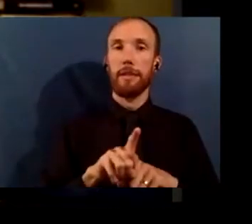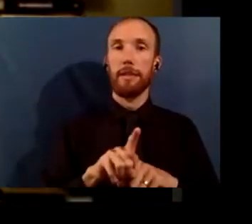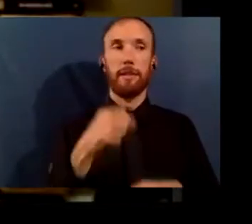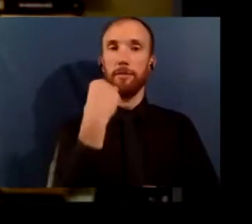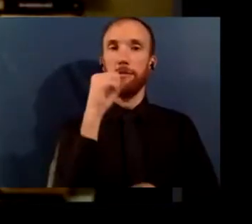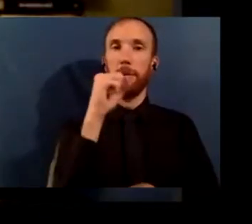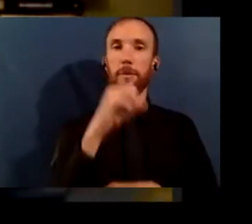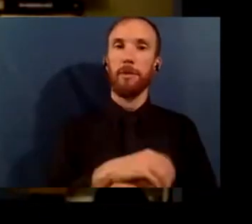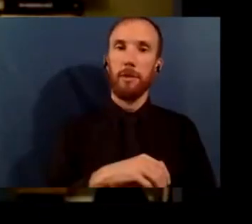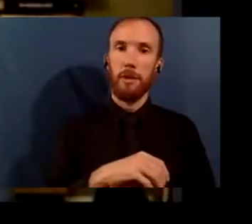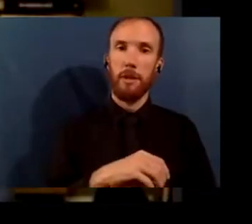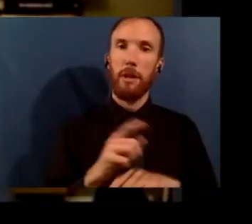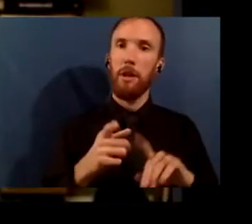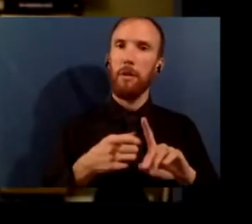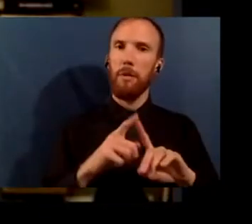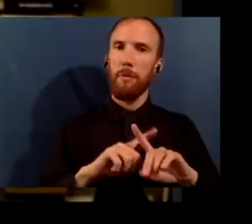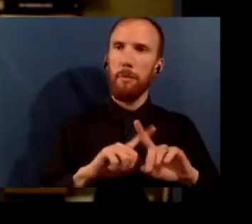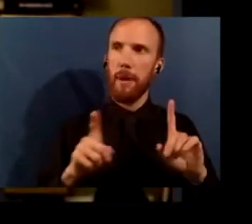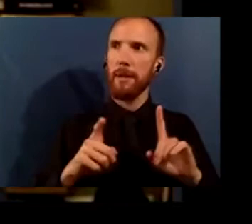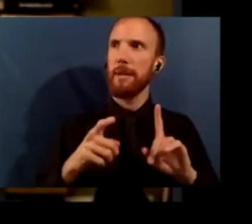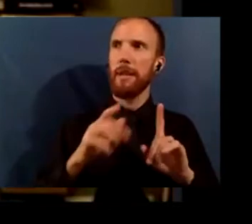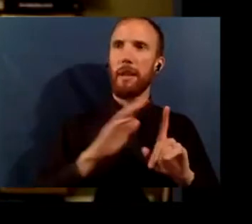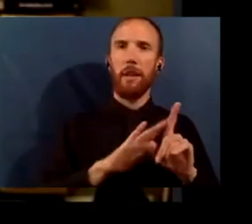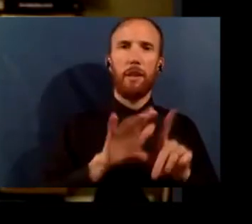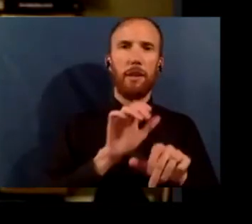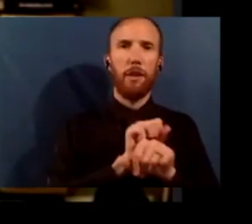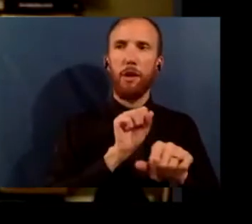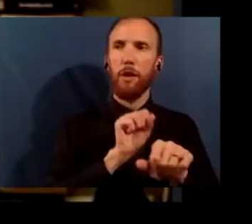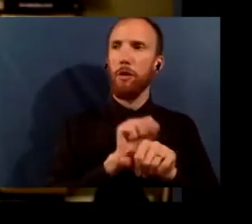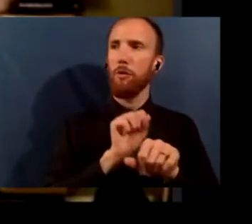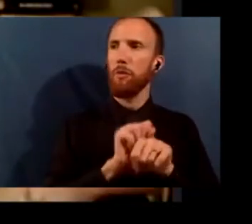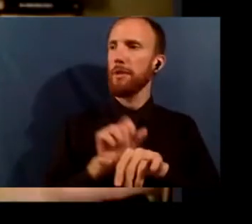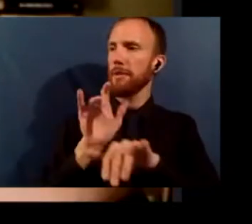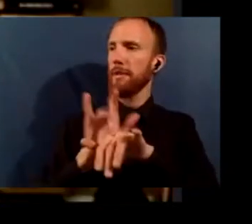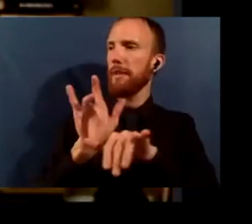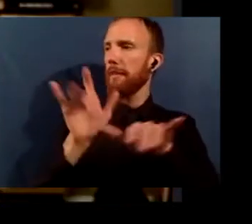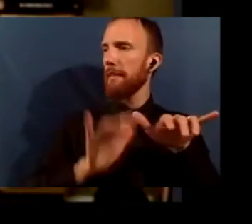Saudi fingers, the tentacles across this region.